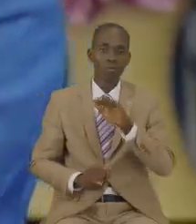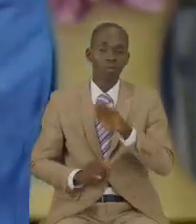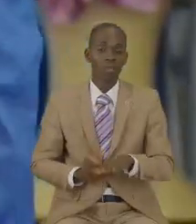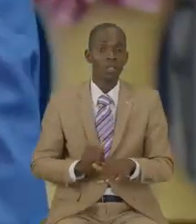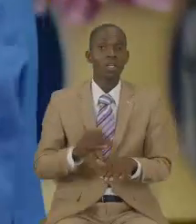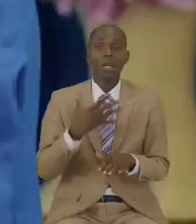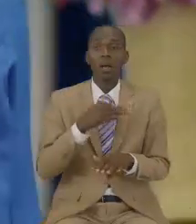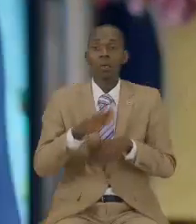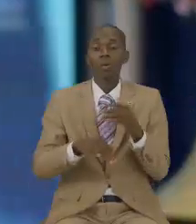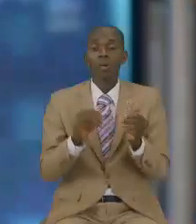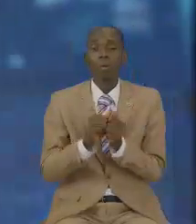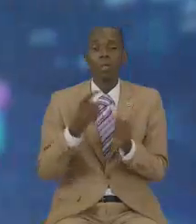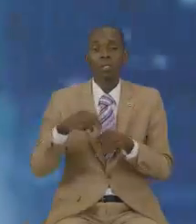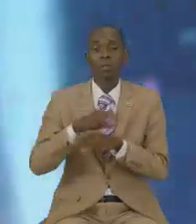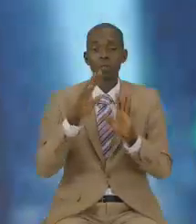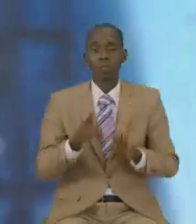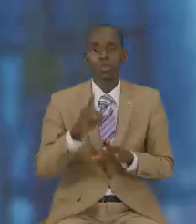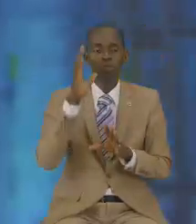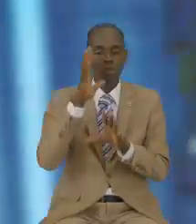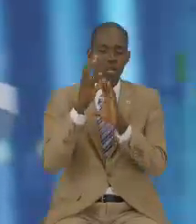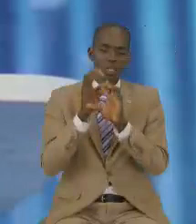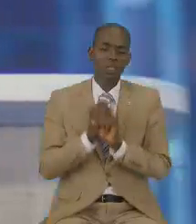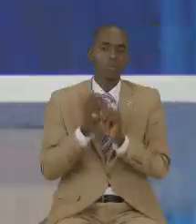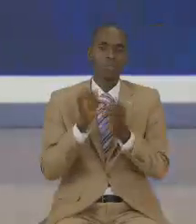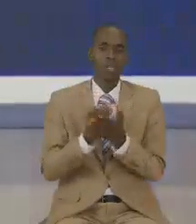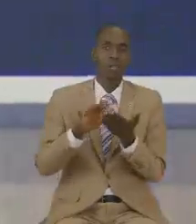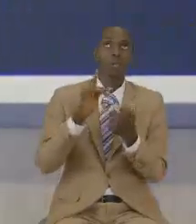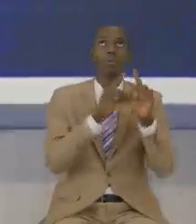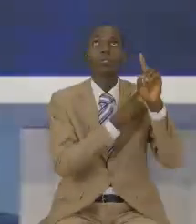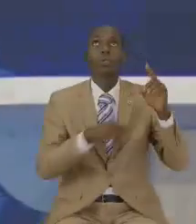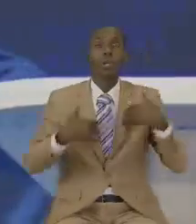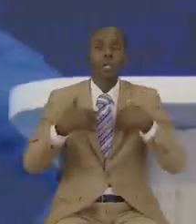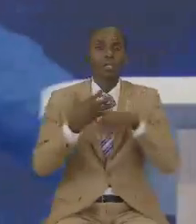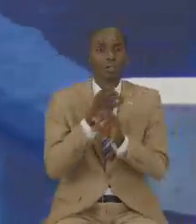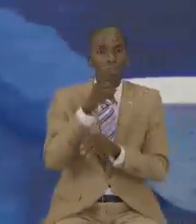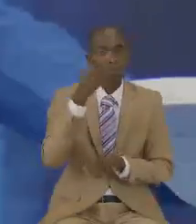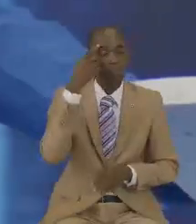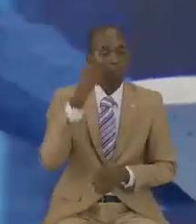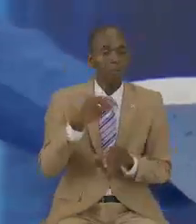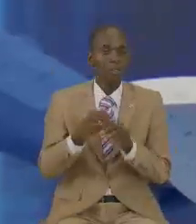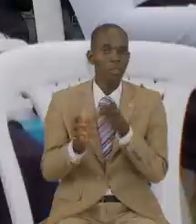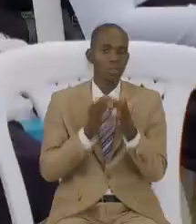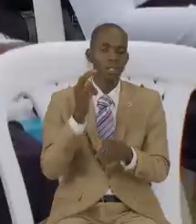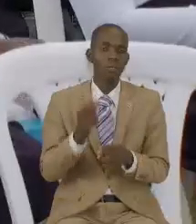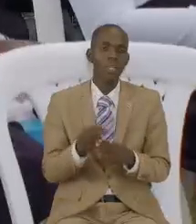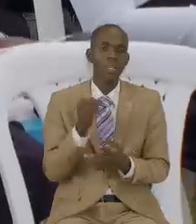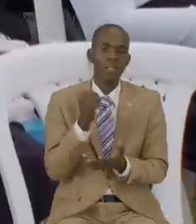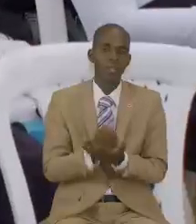master, you'll achieve that glory the Lord has created you for in Jesus'